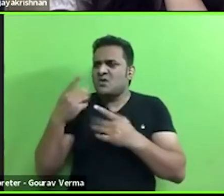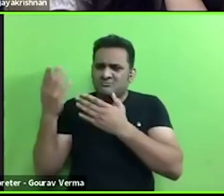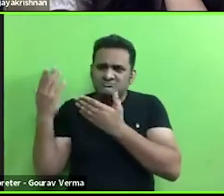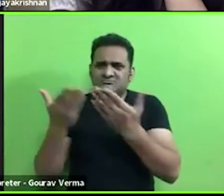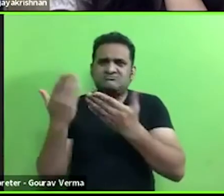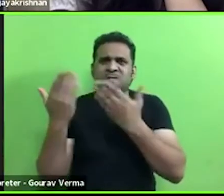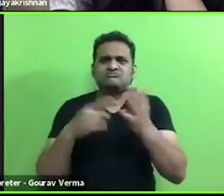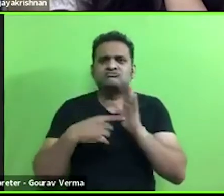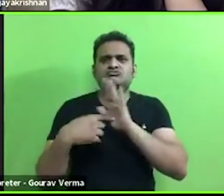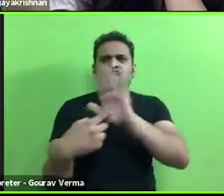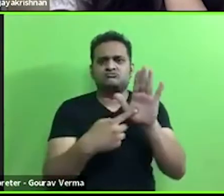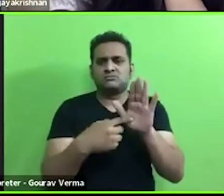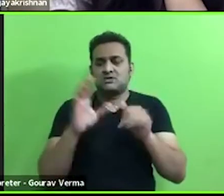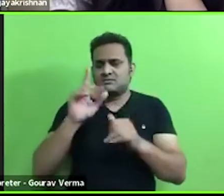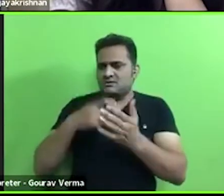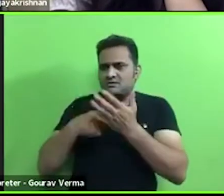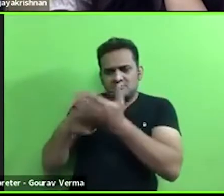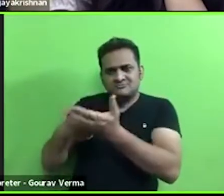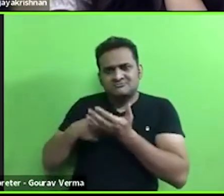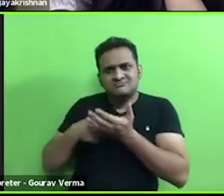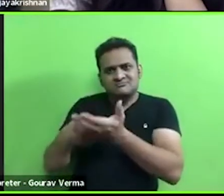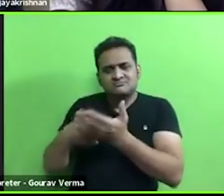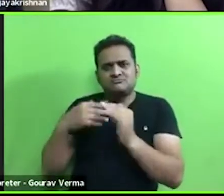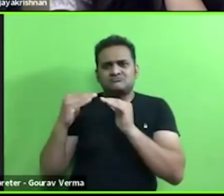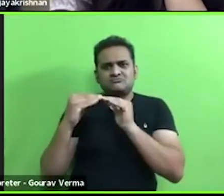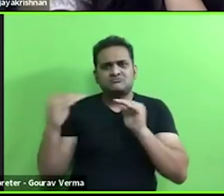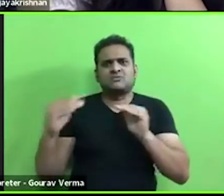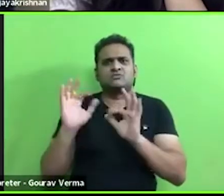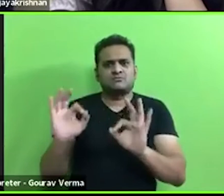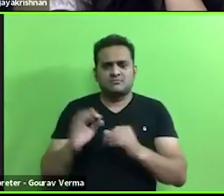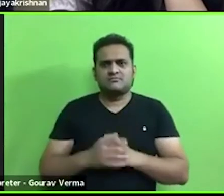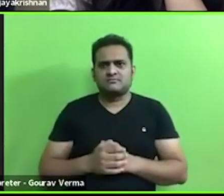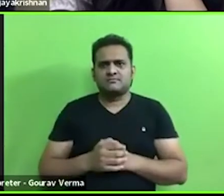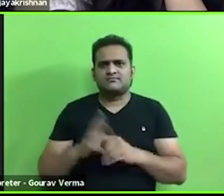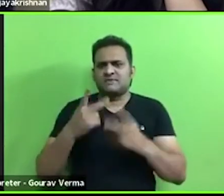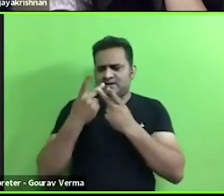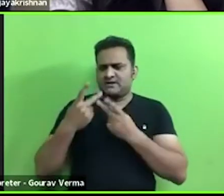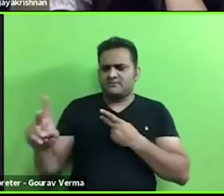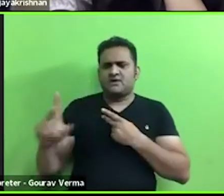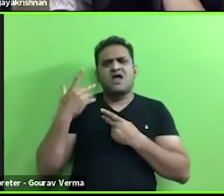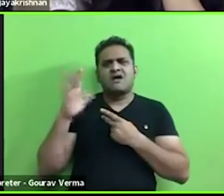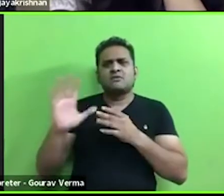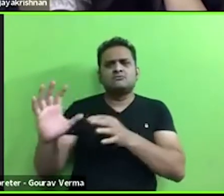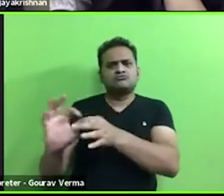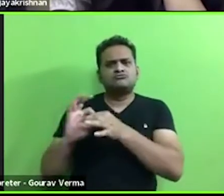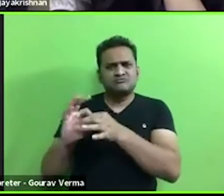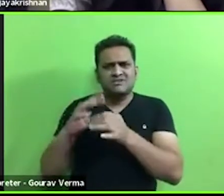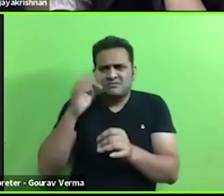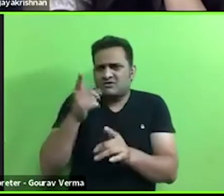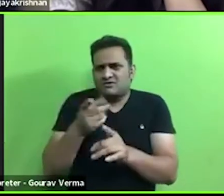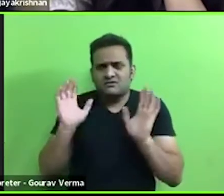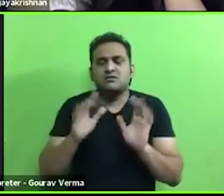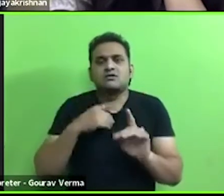rather than actually having a respectful, equal, diverse relationship. And I think that is something we